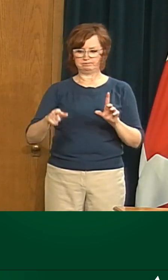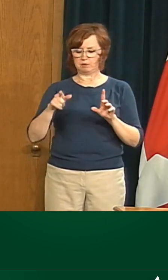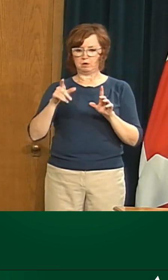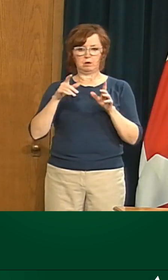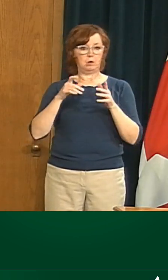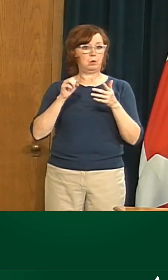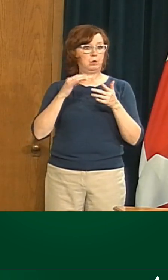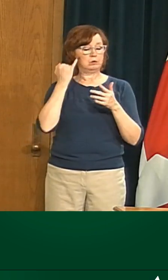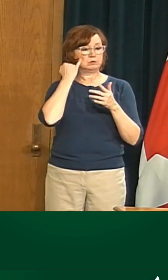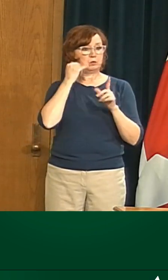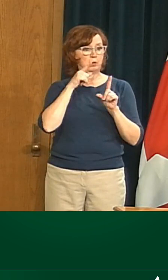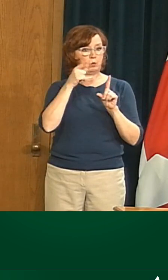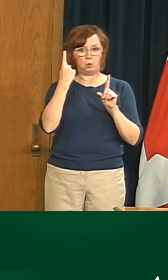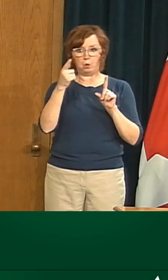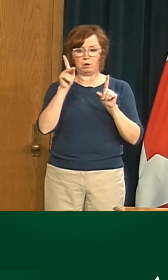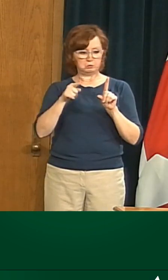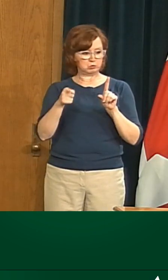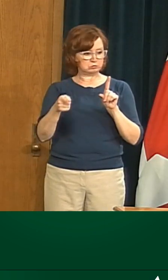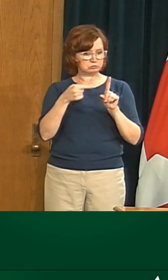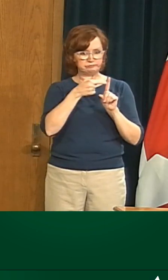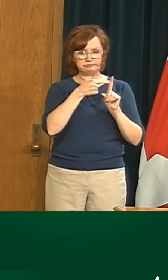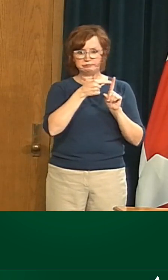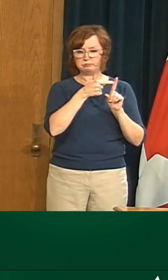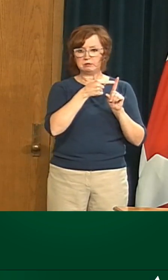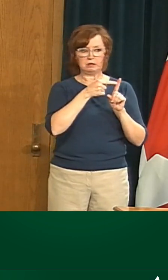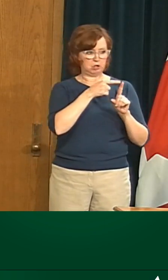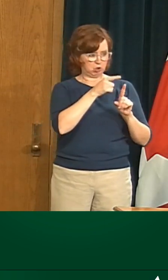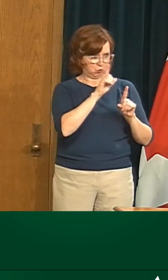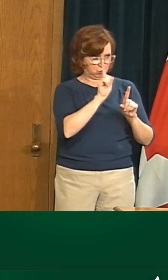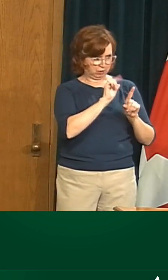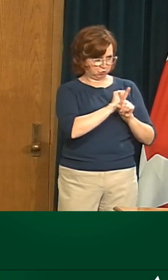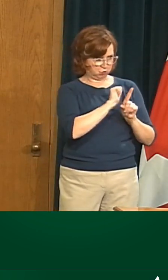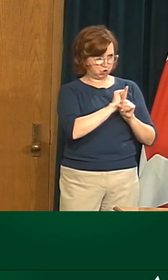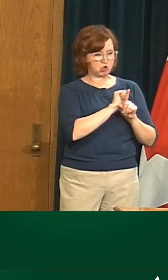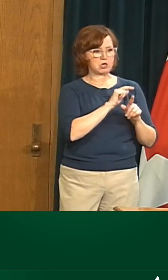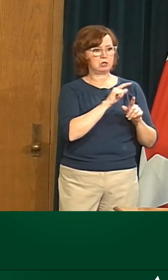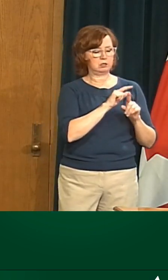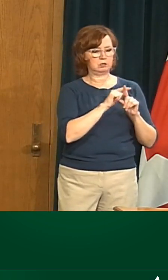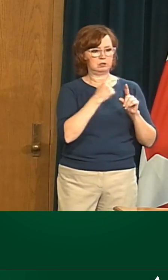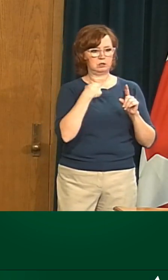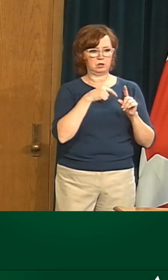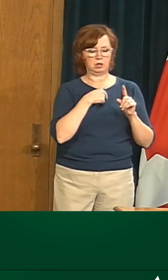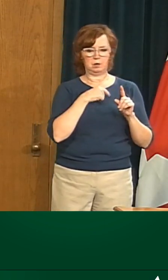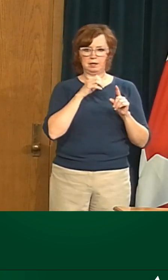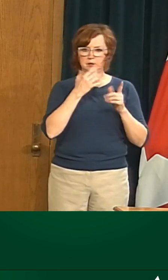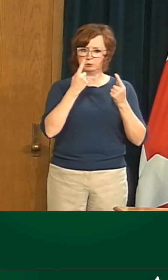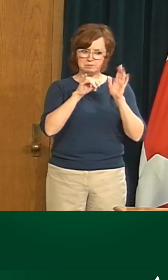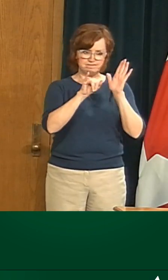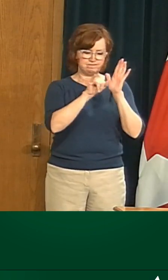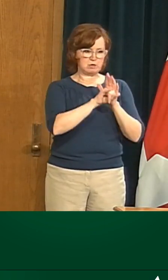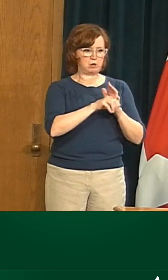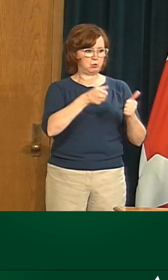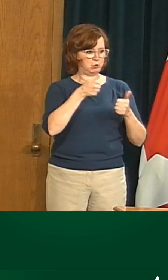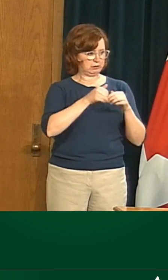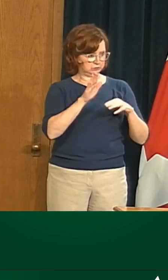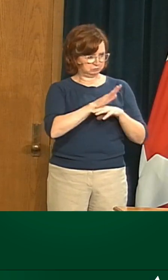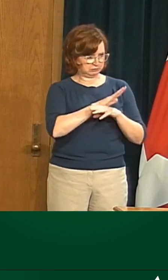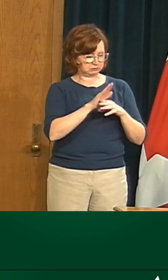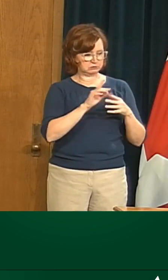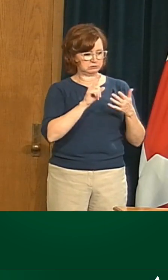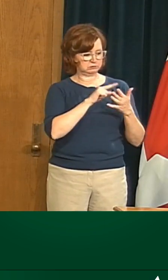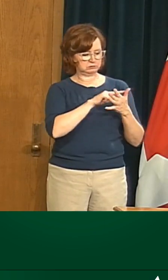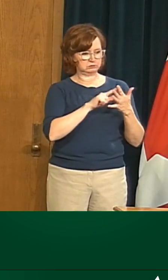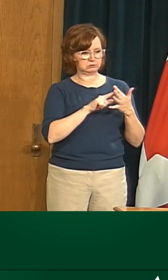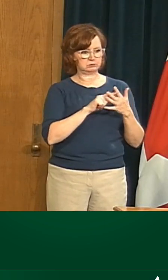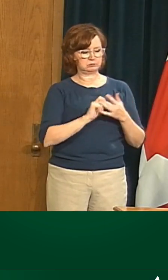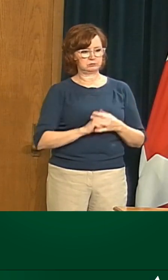particular business or suite of businesses, we would look at honing in very closely on that particular business or those